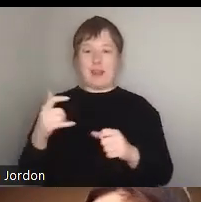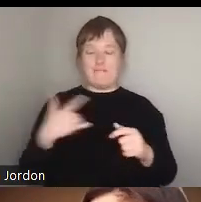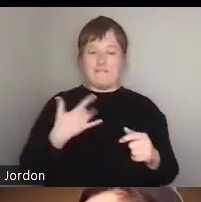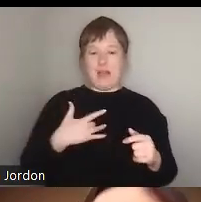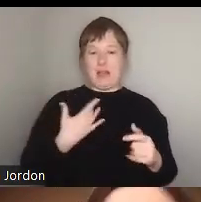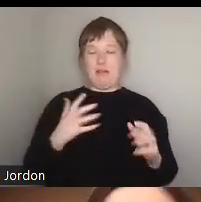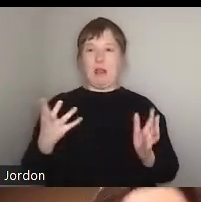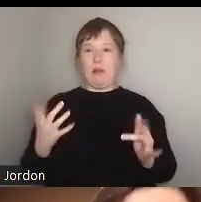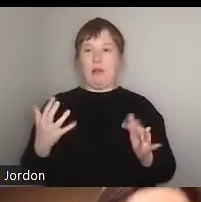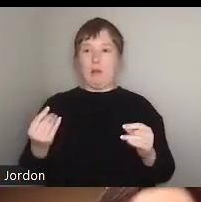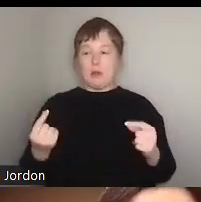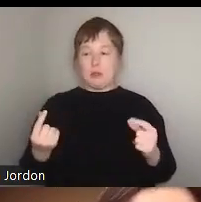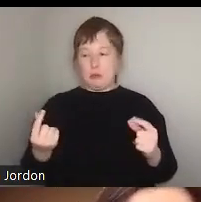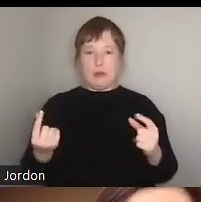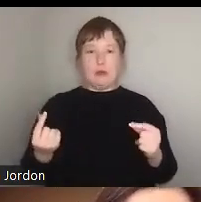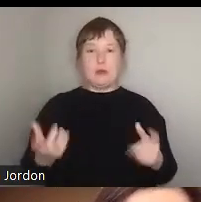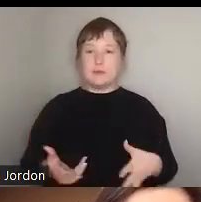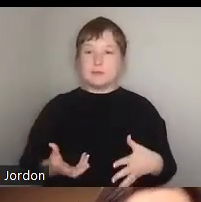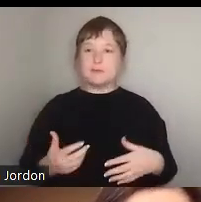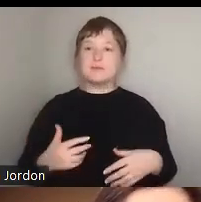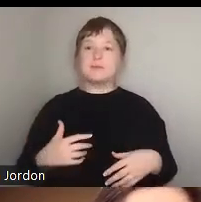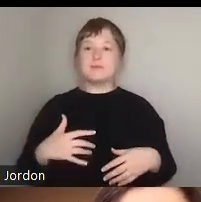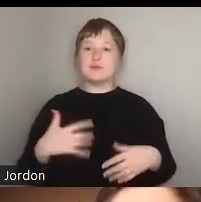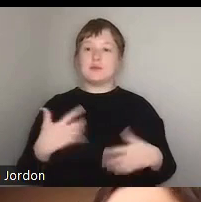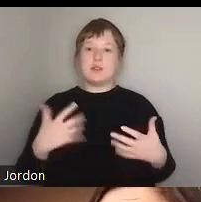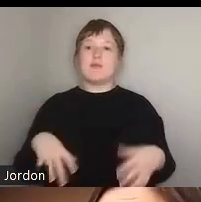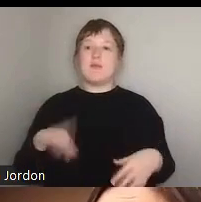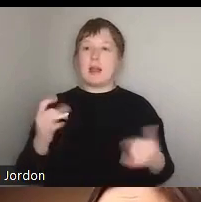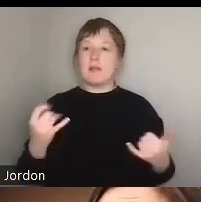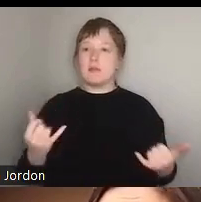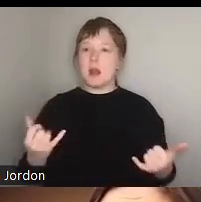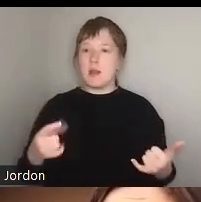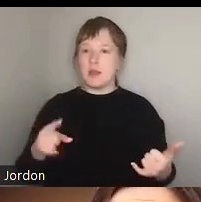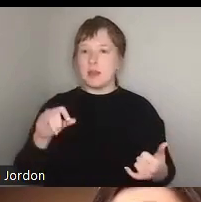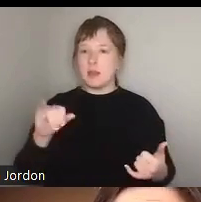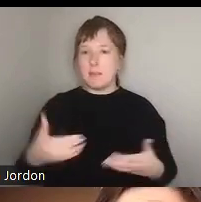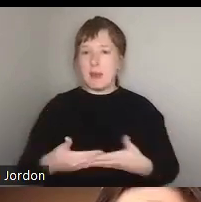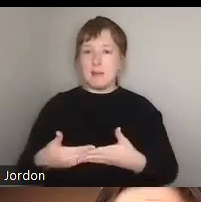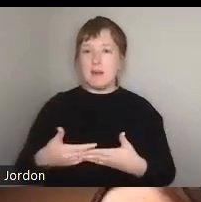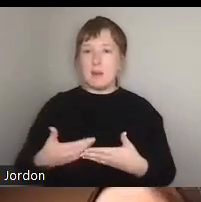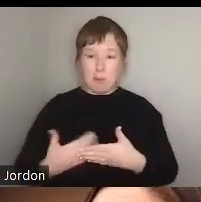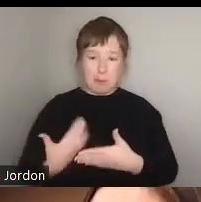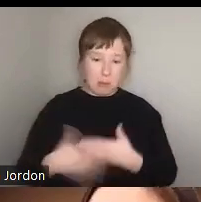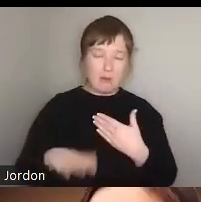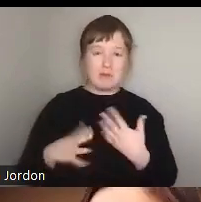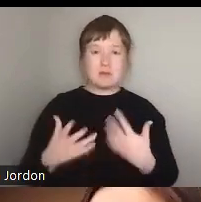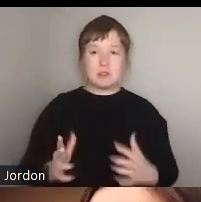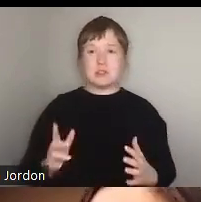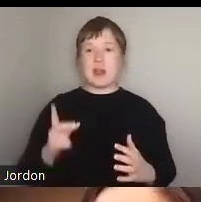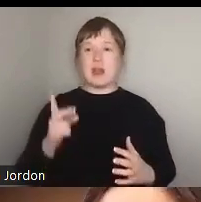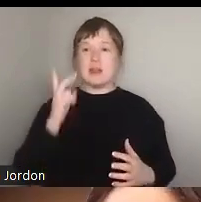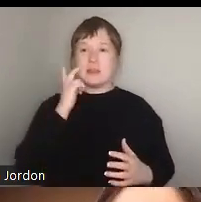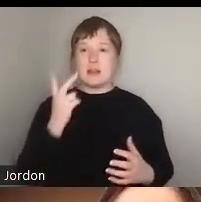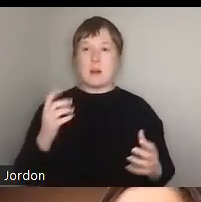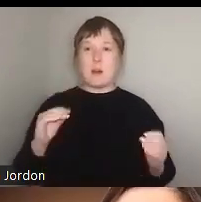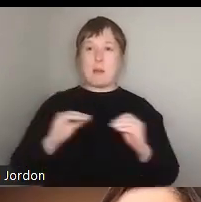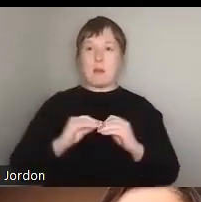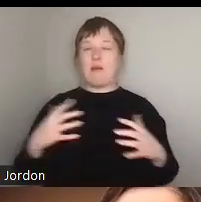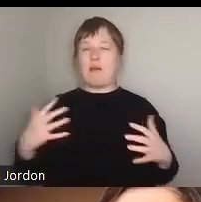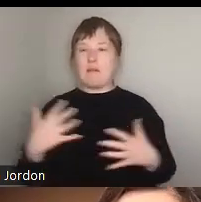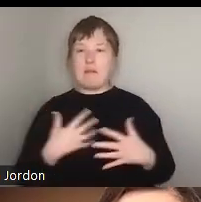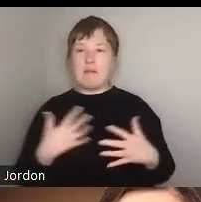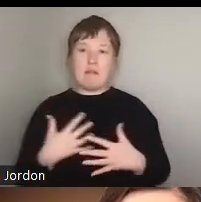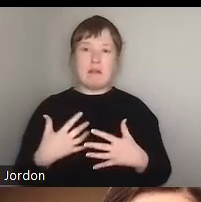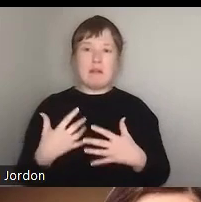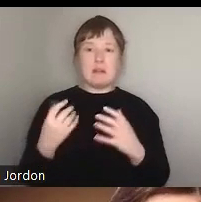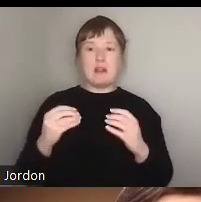situation. And so they have found that, even after the child's born, they have found that, babies can seem more fearful, like it can have this lasting